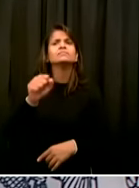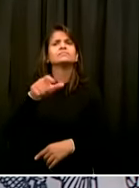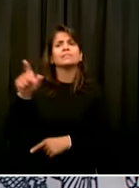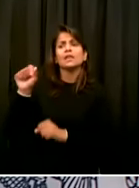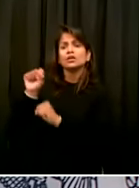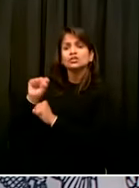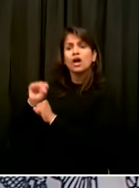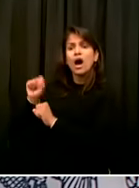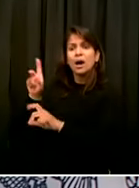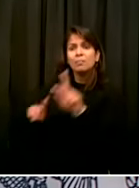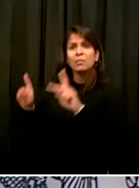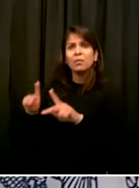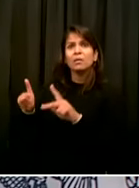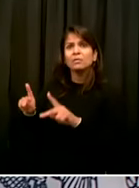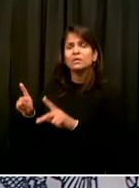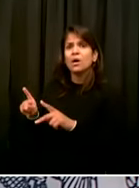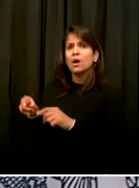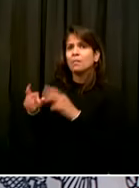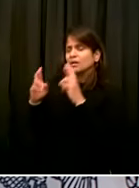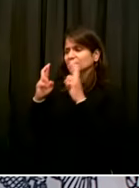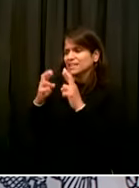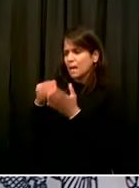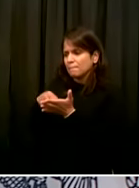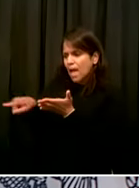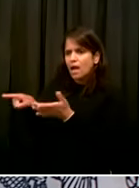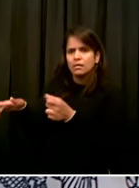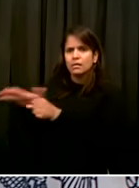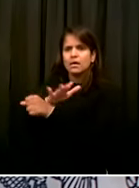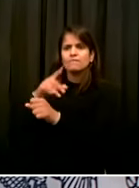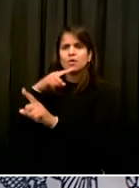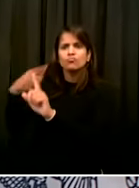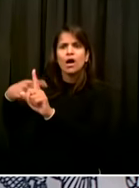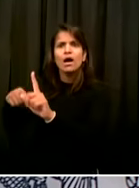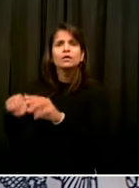Go ahead. Next up, we have Marcia from WCBS.